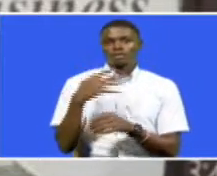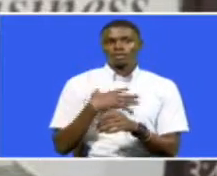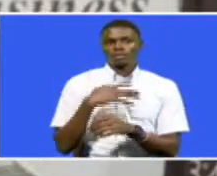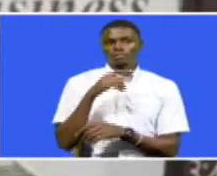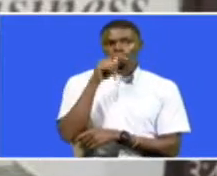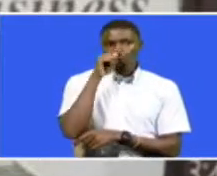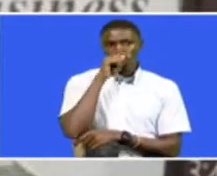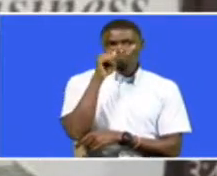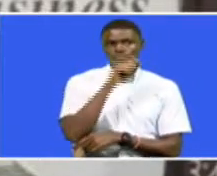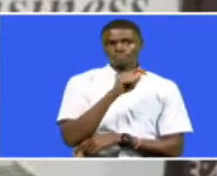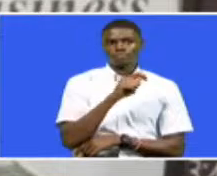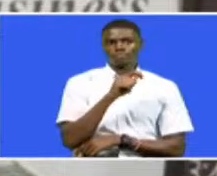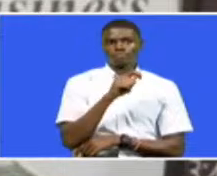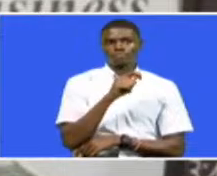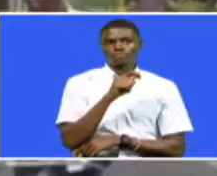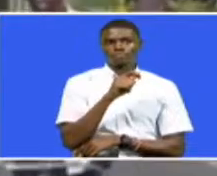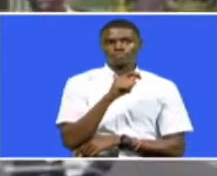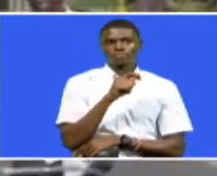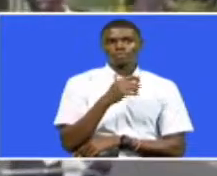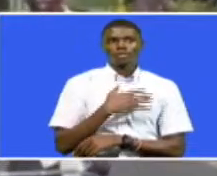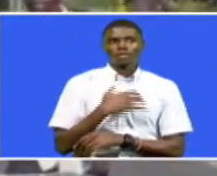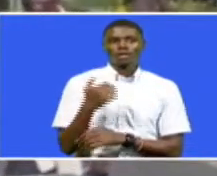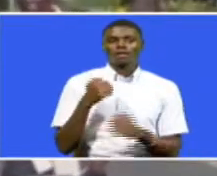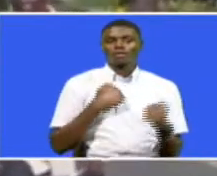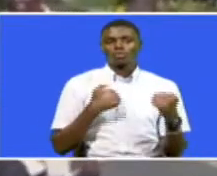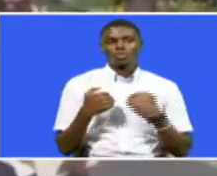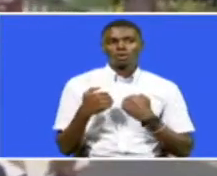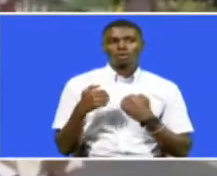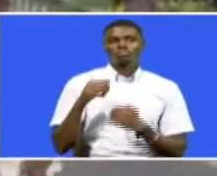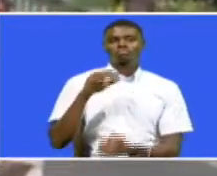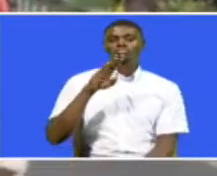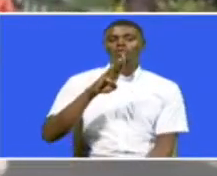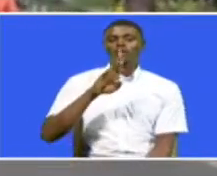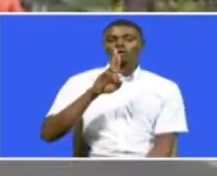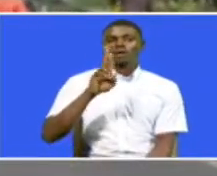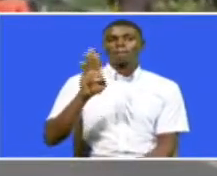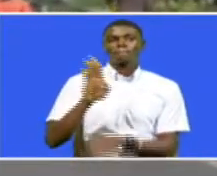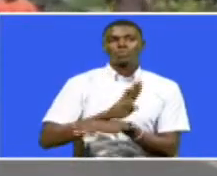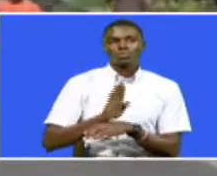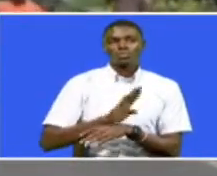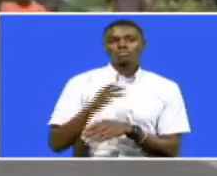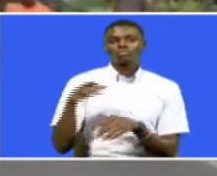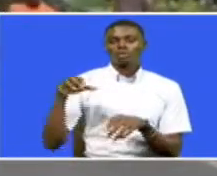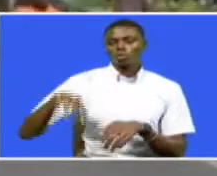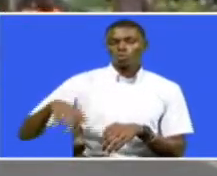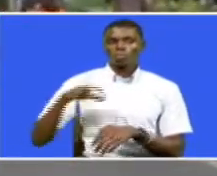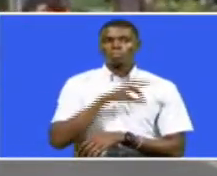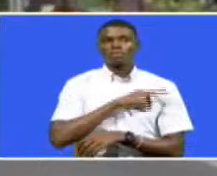Tanzania, and Rwanda, Burundi would also benefit, and Congo.